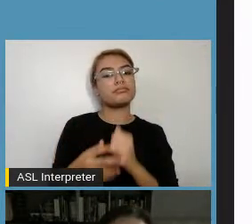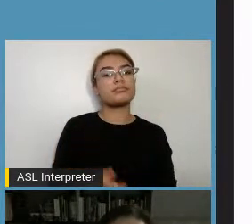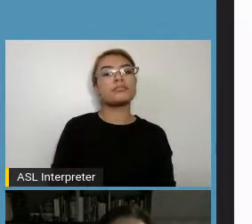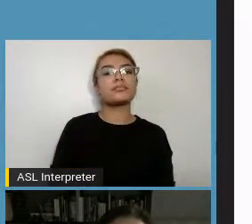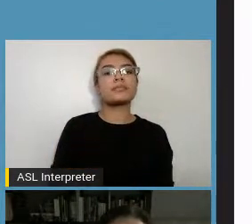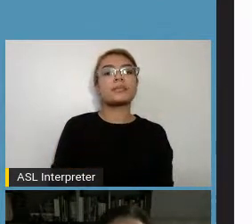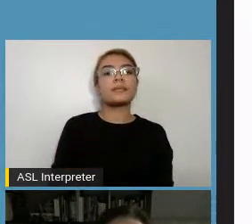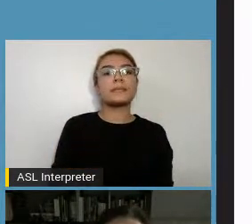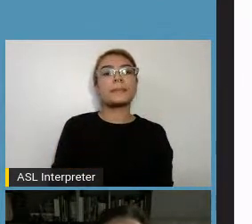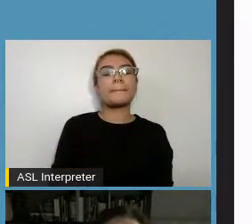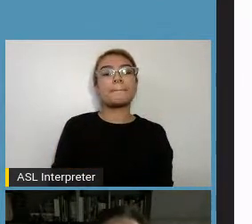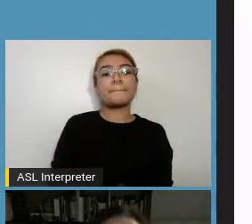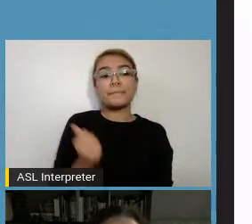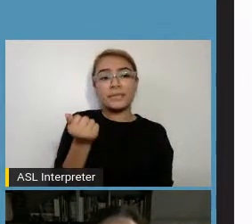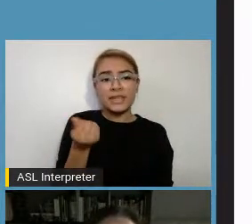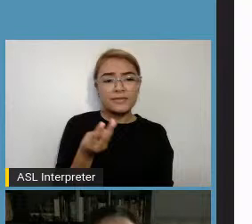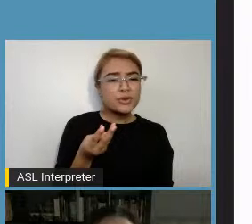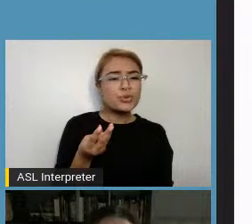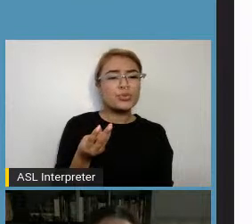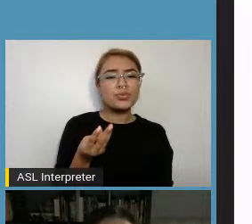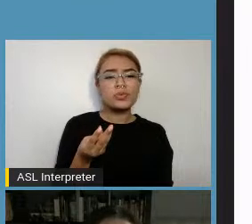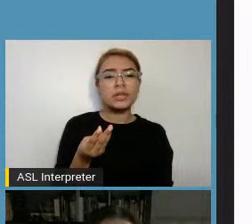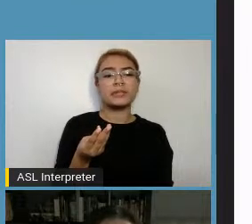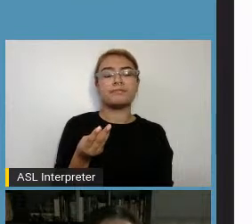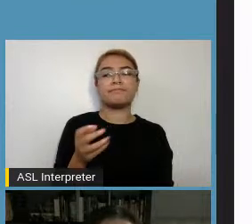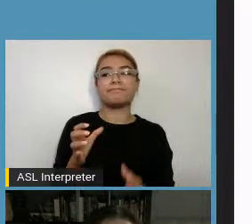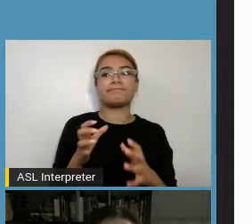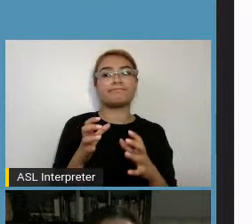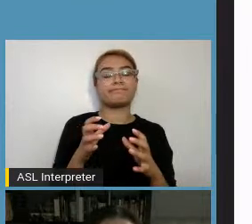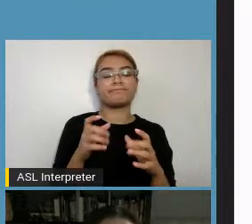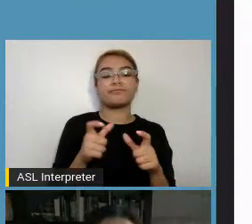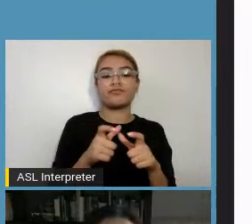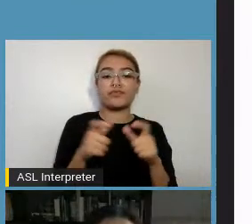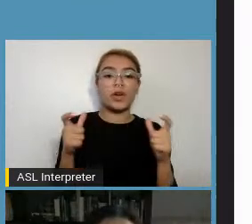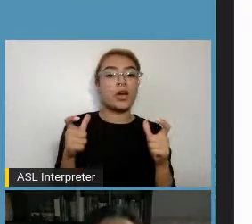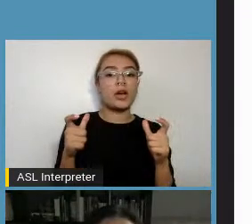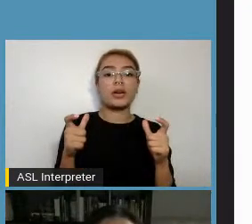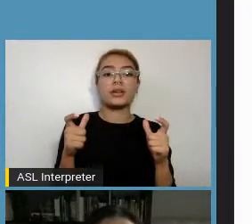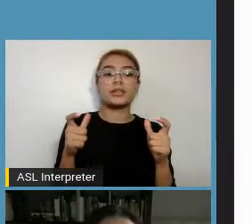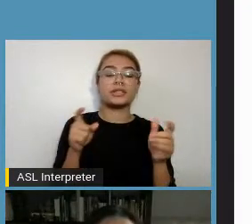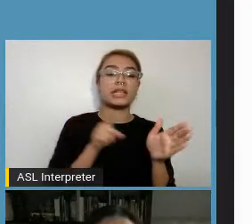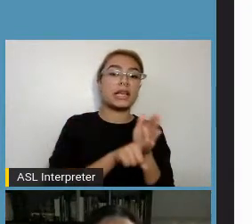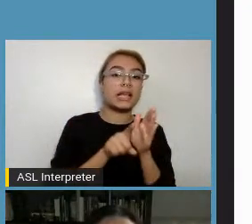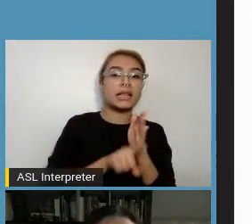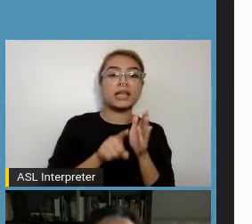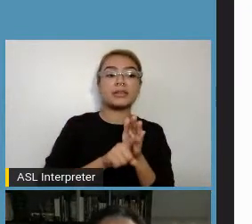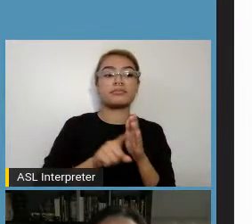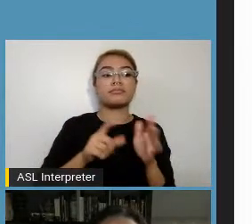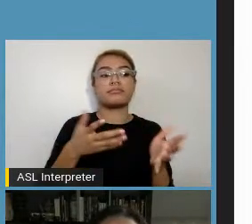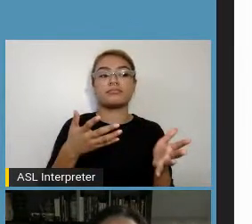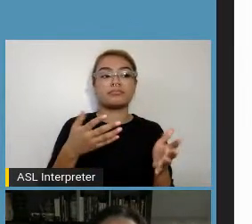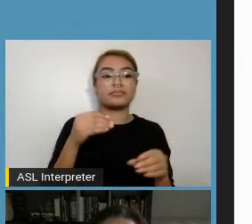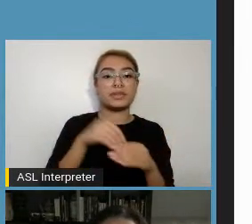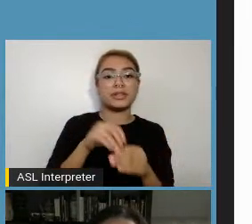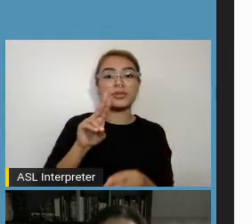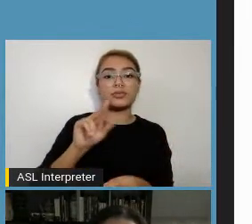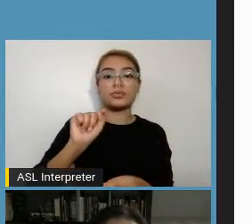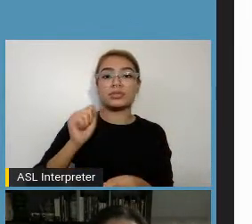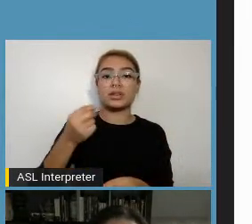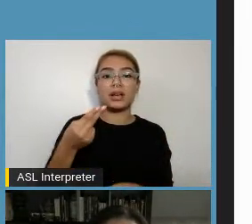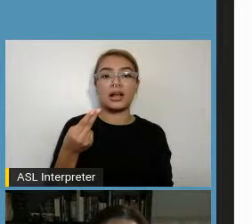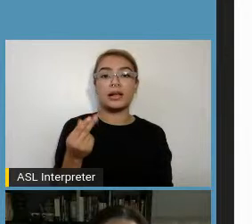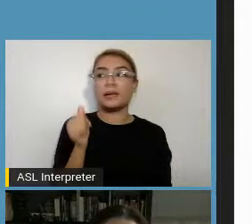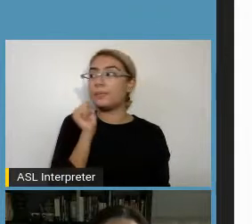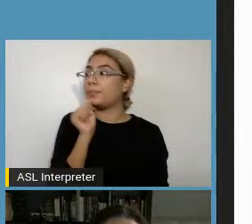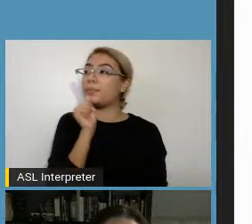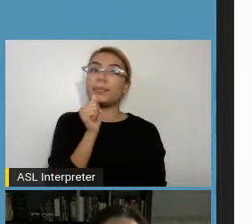There are a couple of really large massacres in the history of Utah that are not talked about in